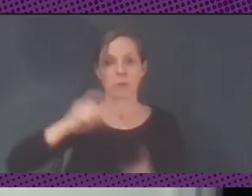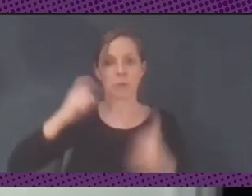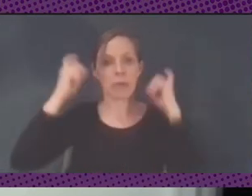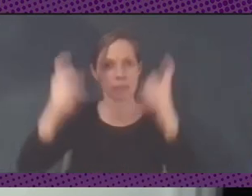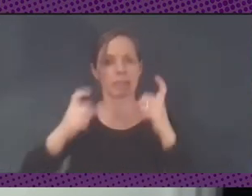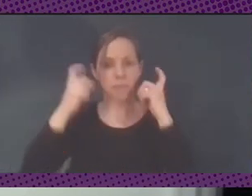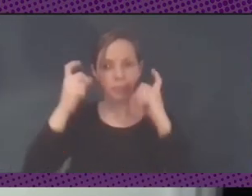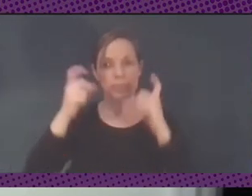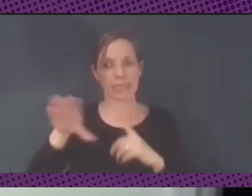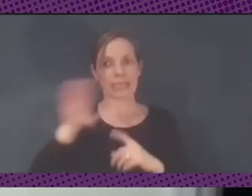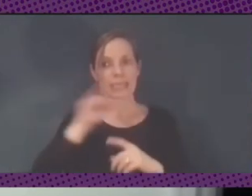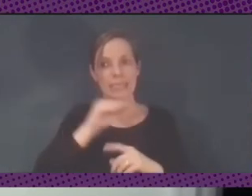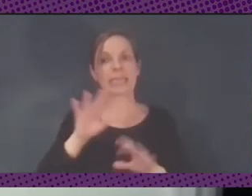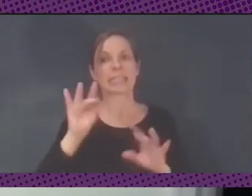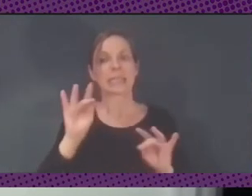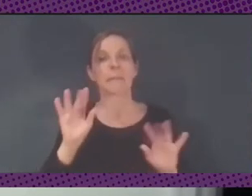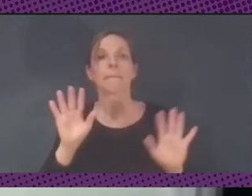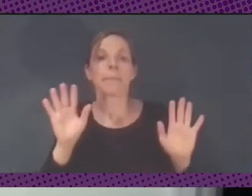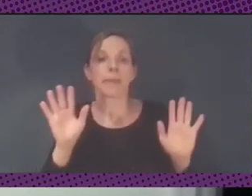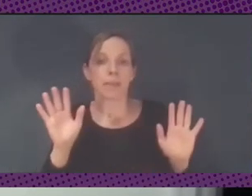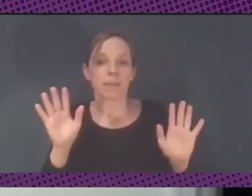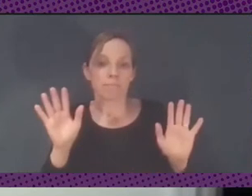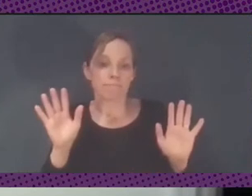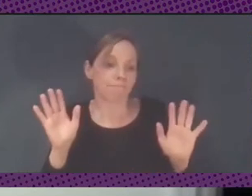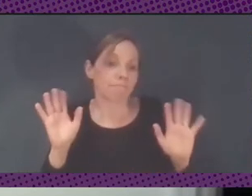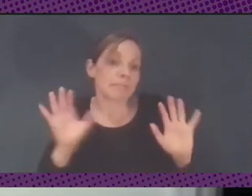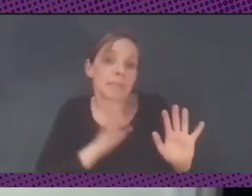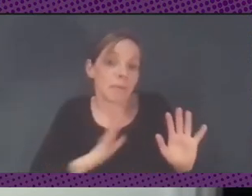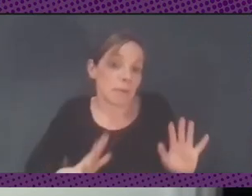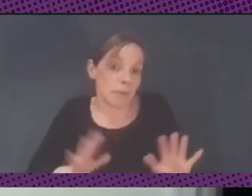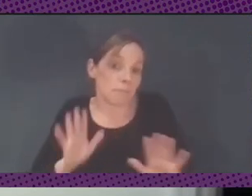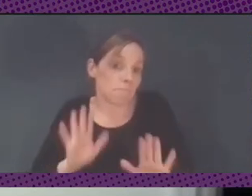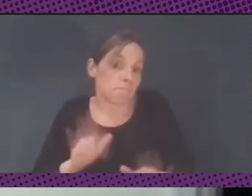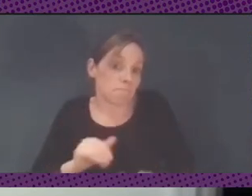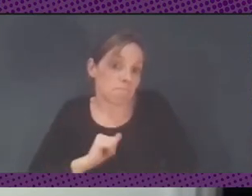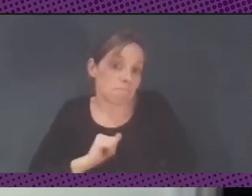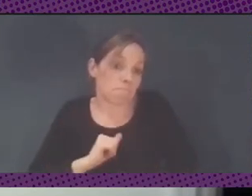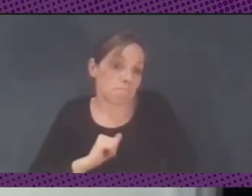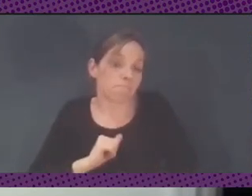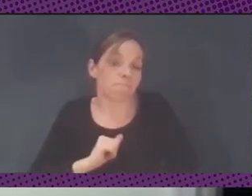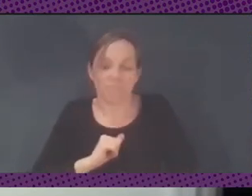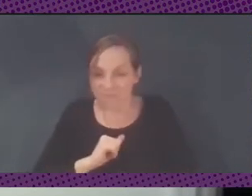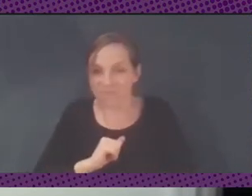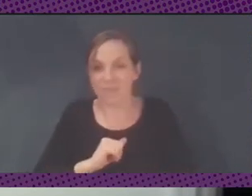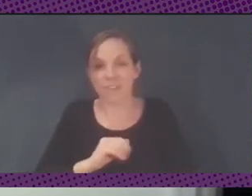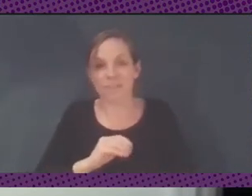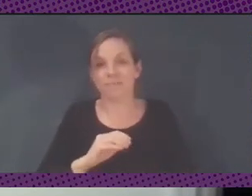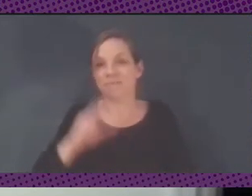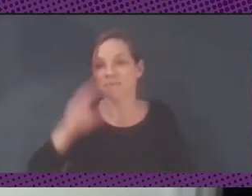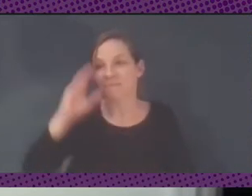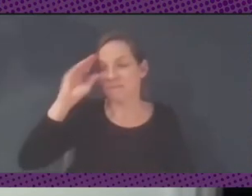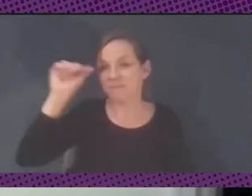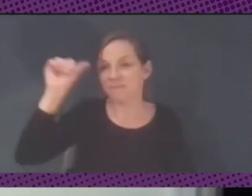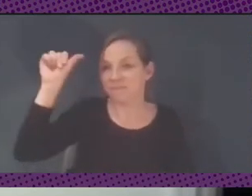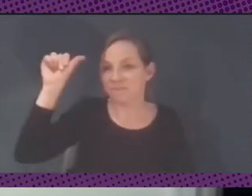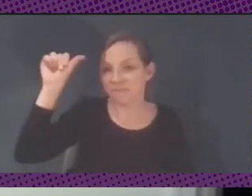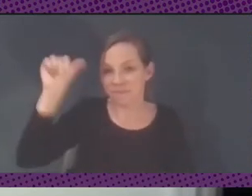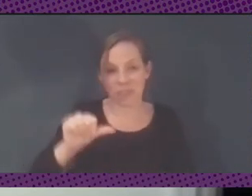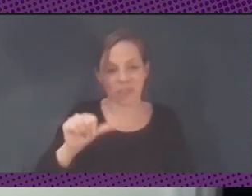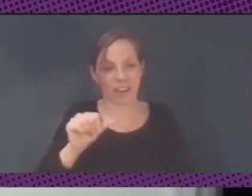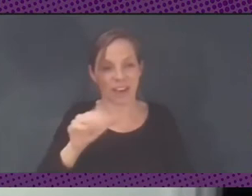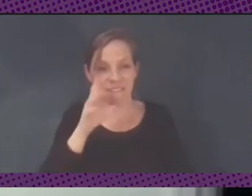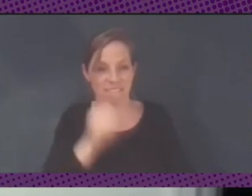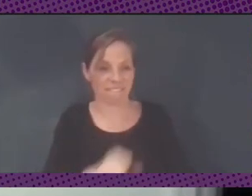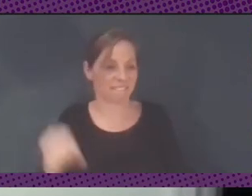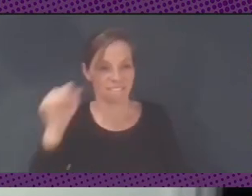So, Daniela, it was fantastic to hear you. It was a very, very insightful explanation. and